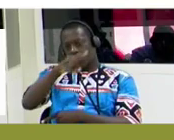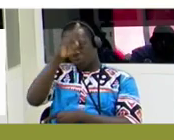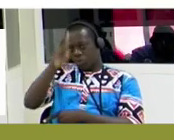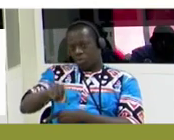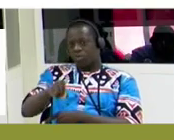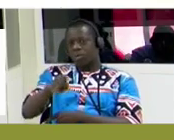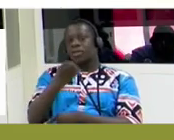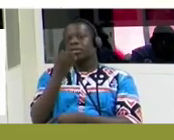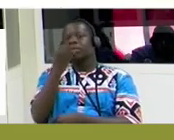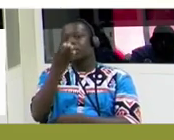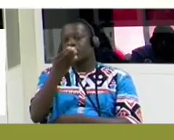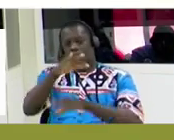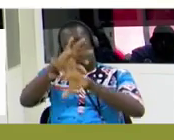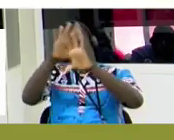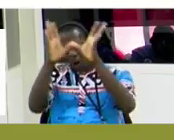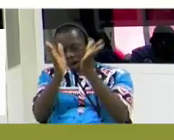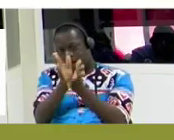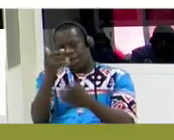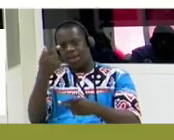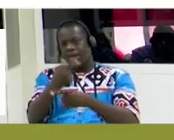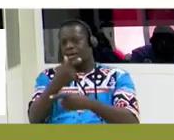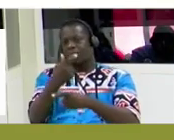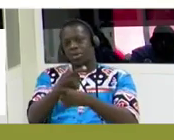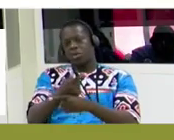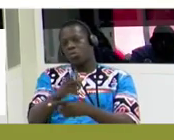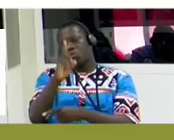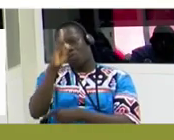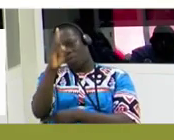Saying that we are all one, Gambia is too